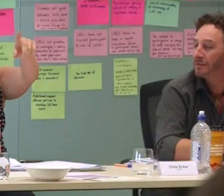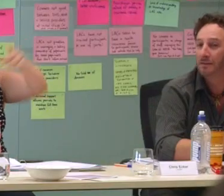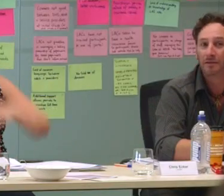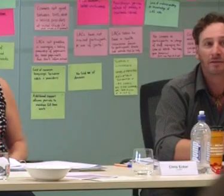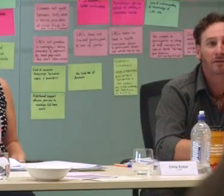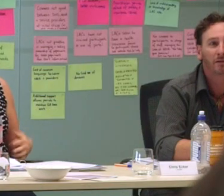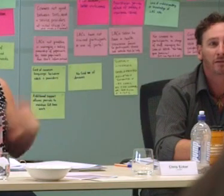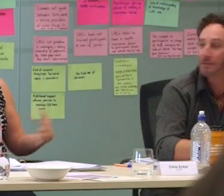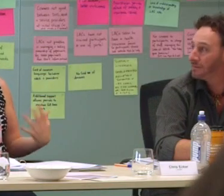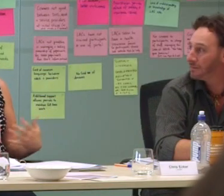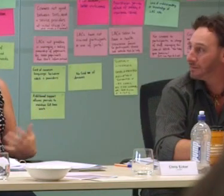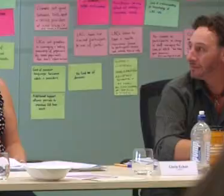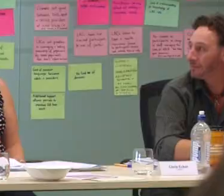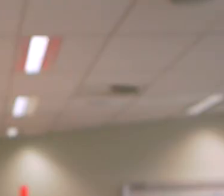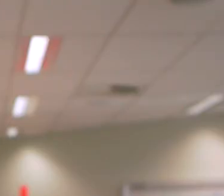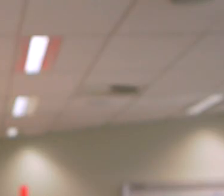huge thing.